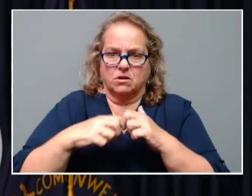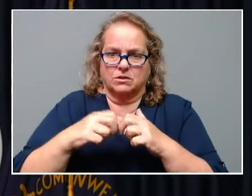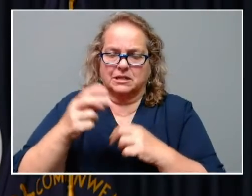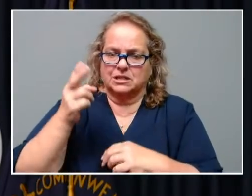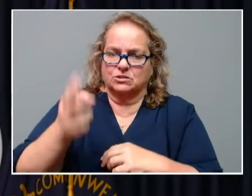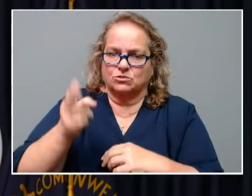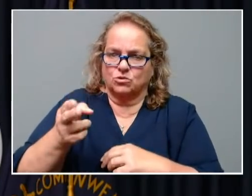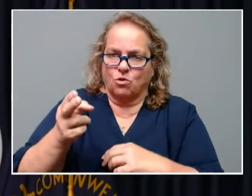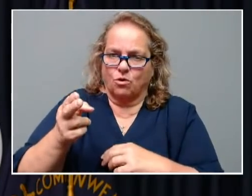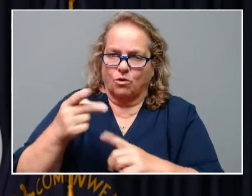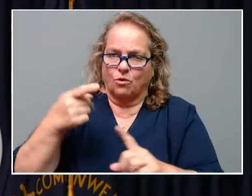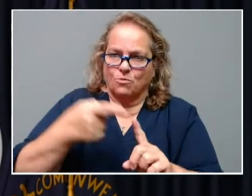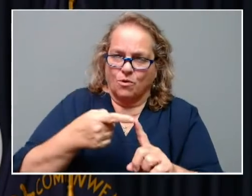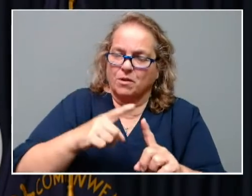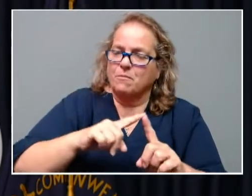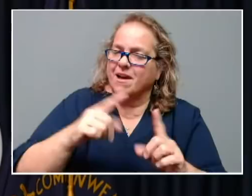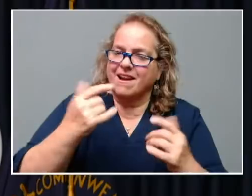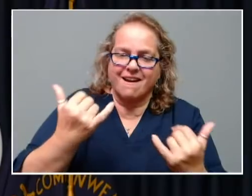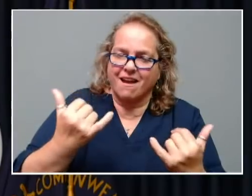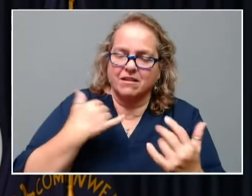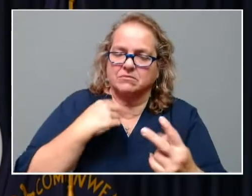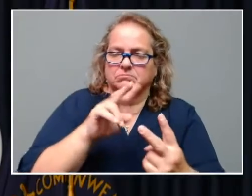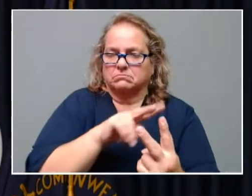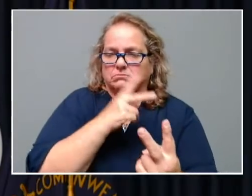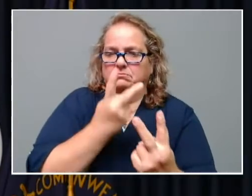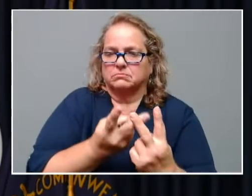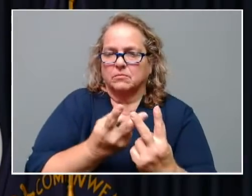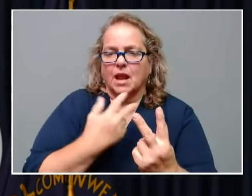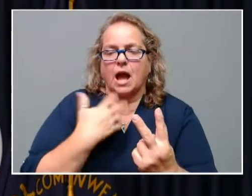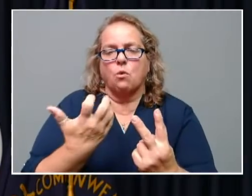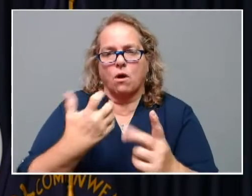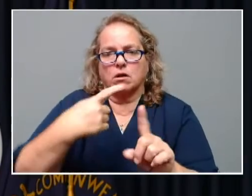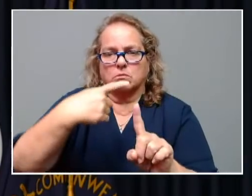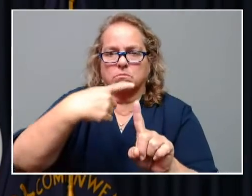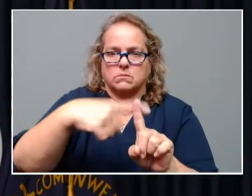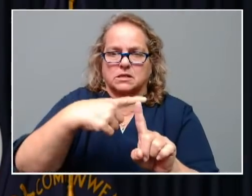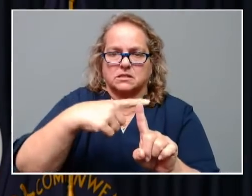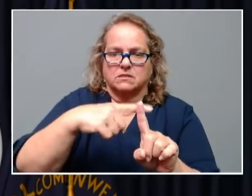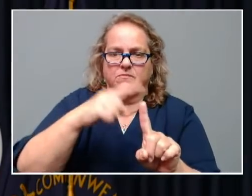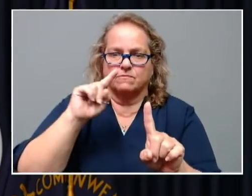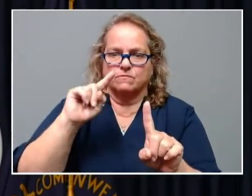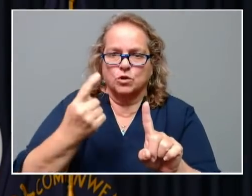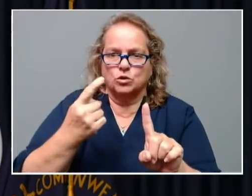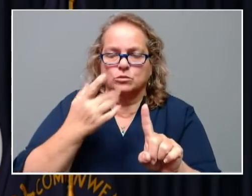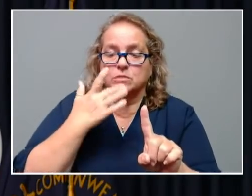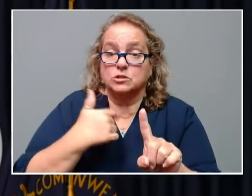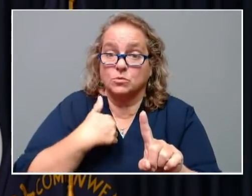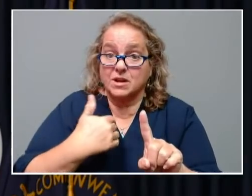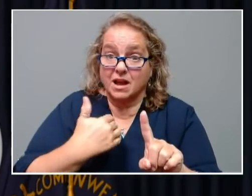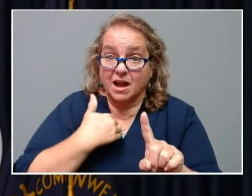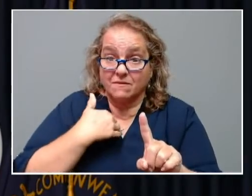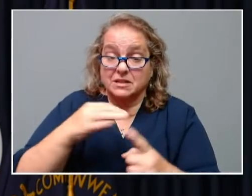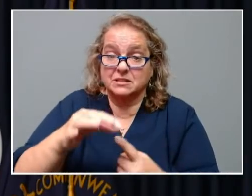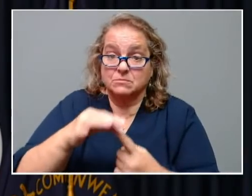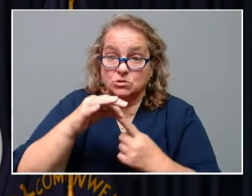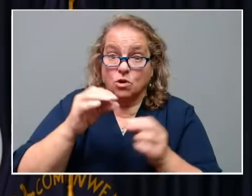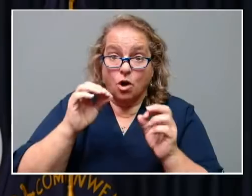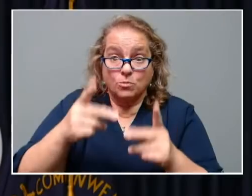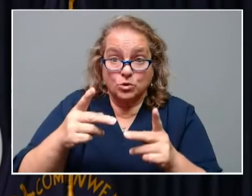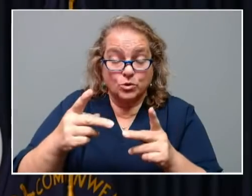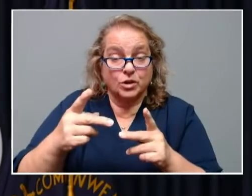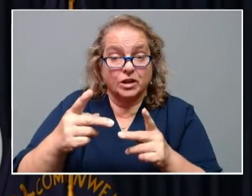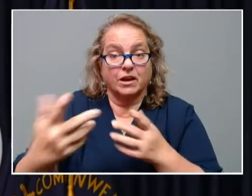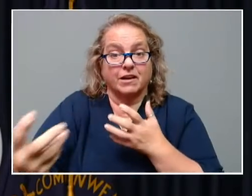that around. We're going to start with some positivity because we've got a special opportunity to be joined today by one